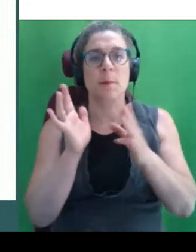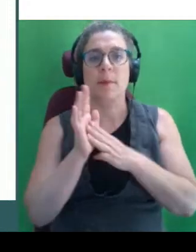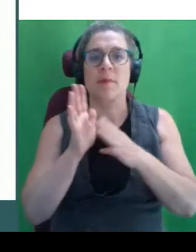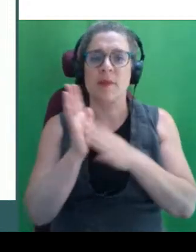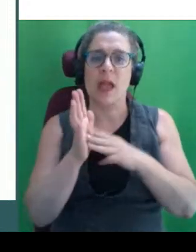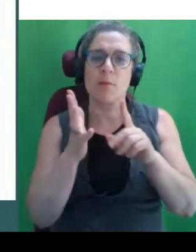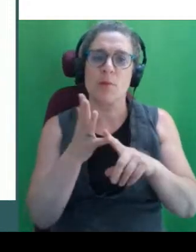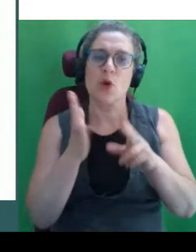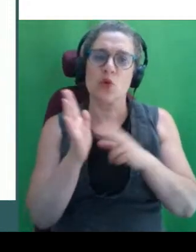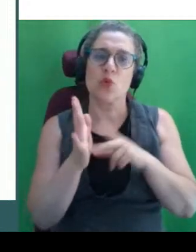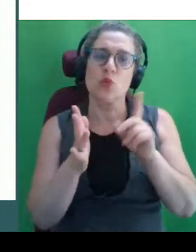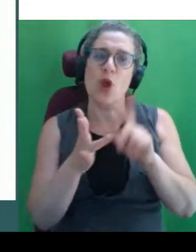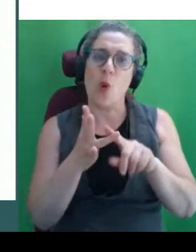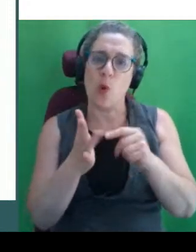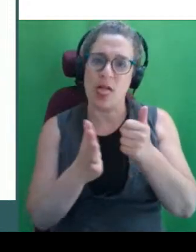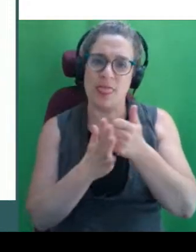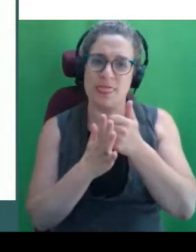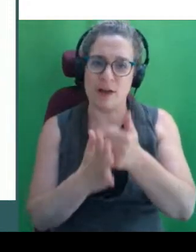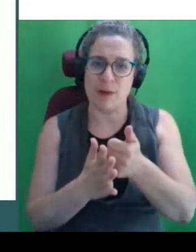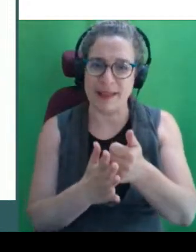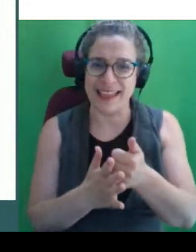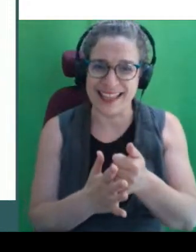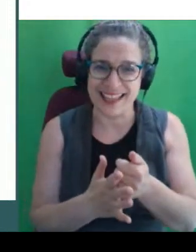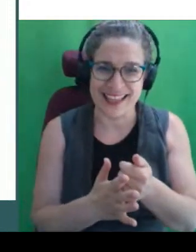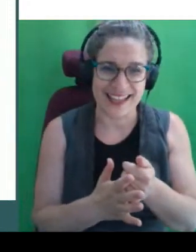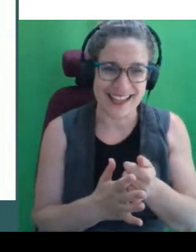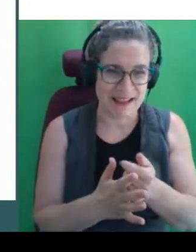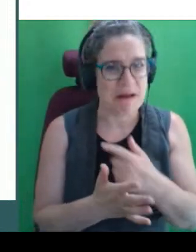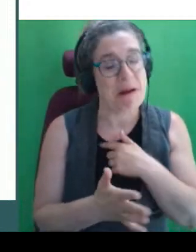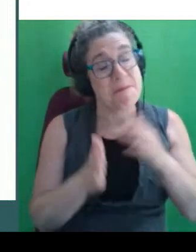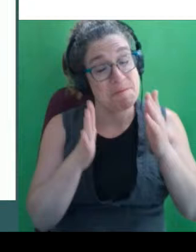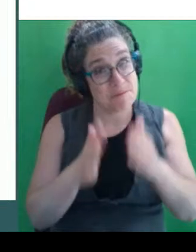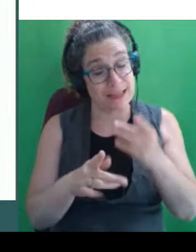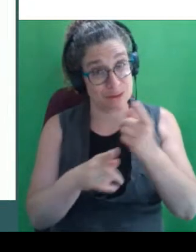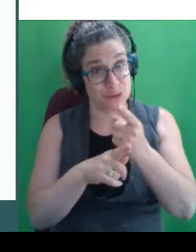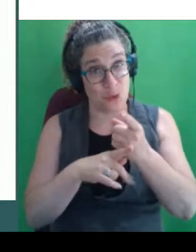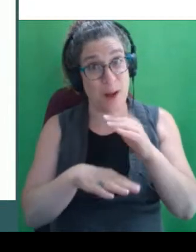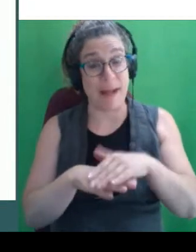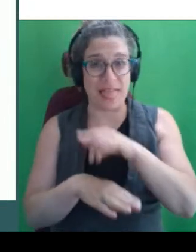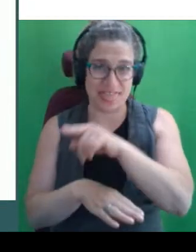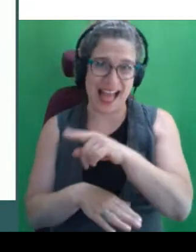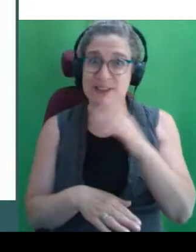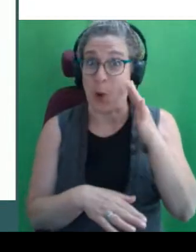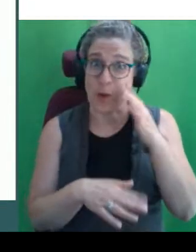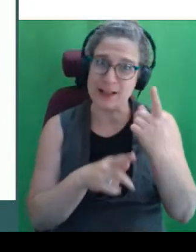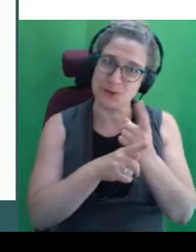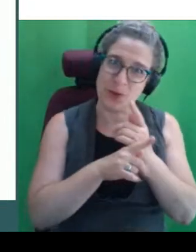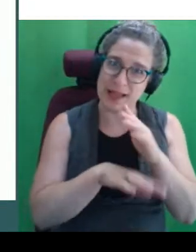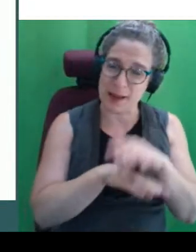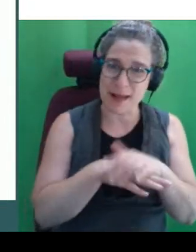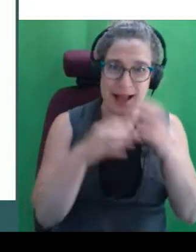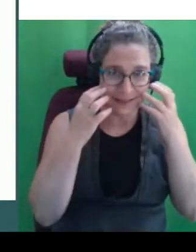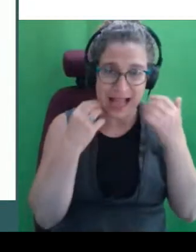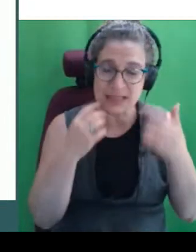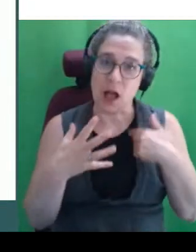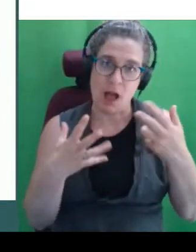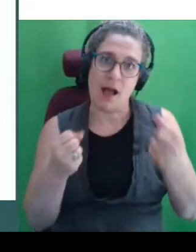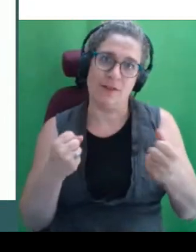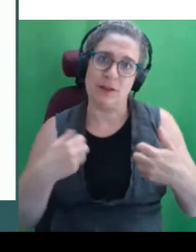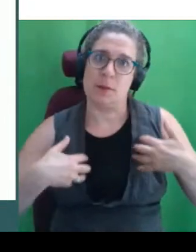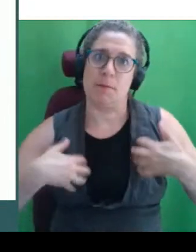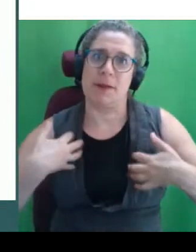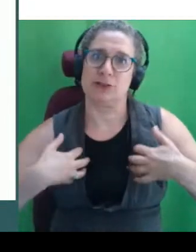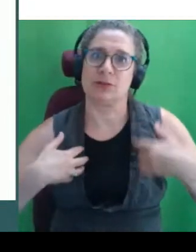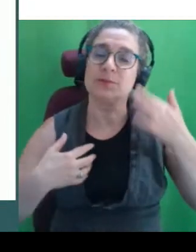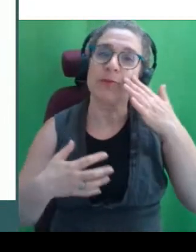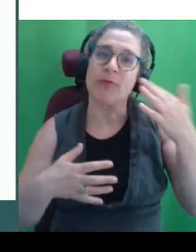I can't leave a cat allergy talk without talking about immunotherapy, because this is one of my passions when I was in clinical